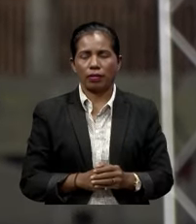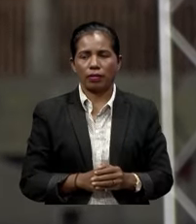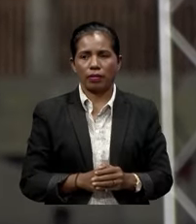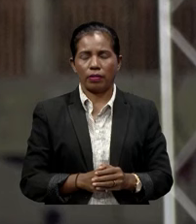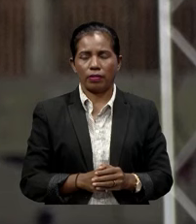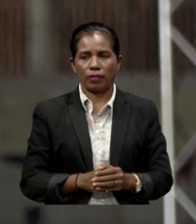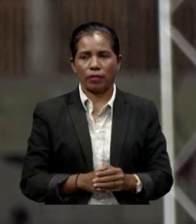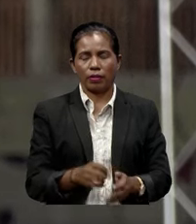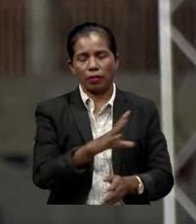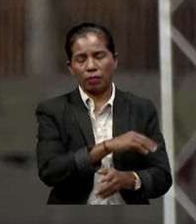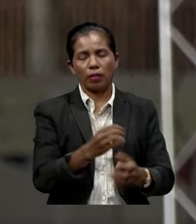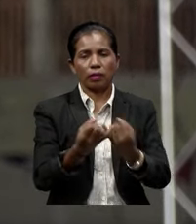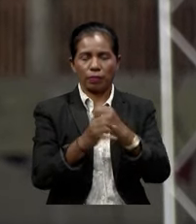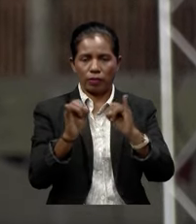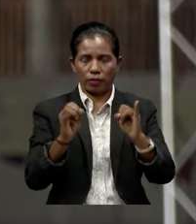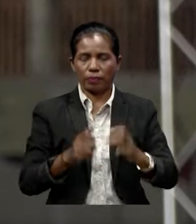for independence.